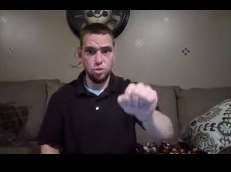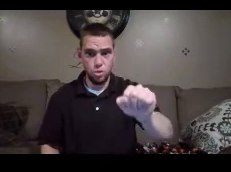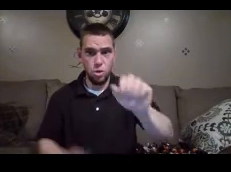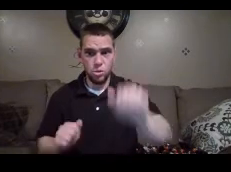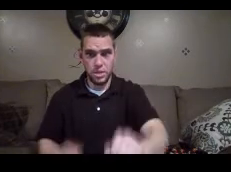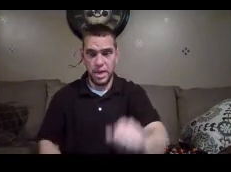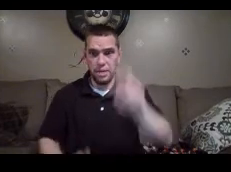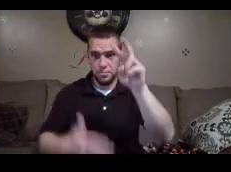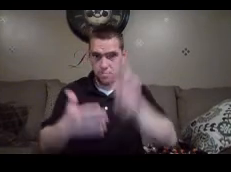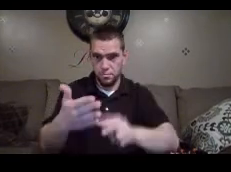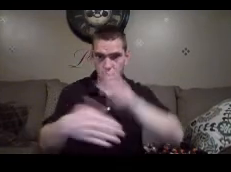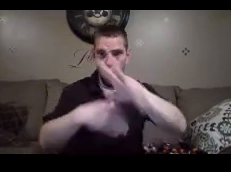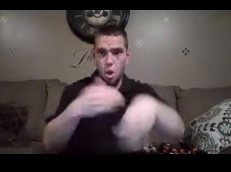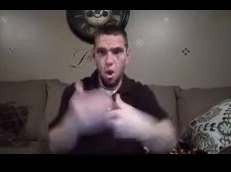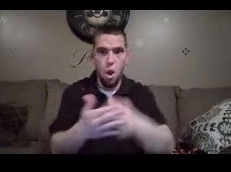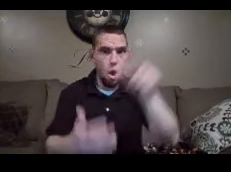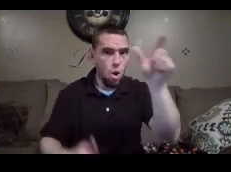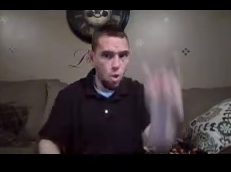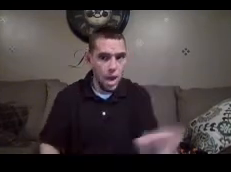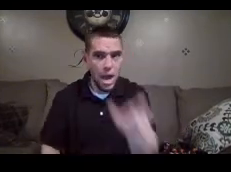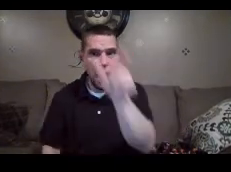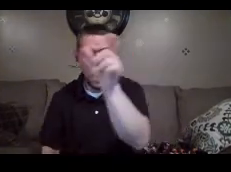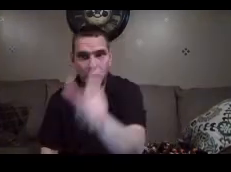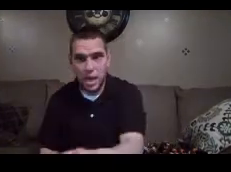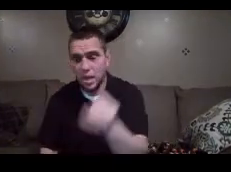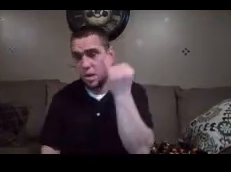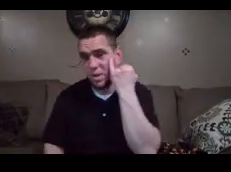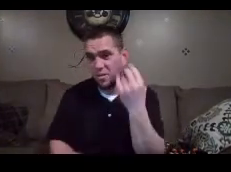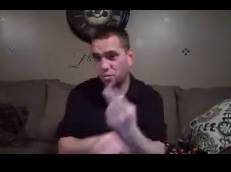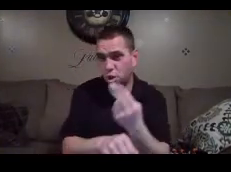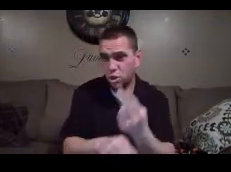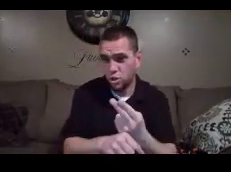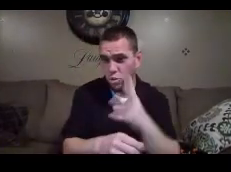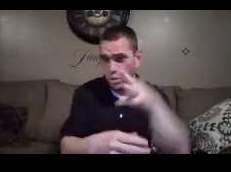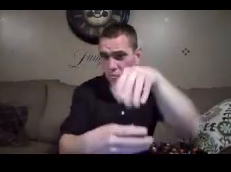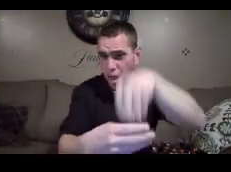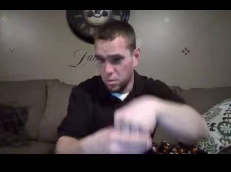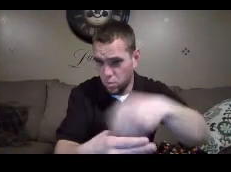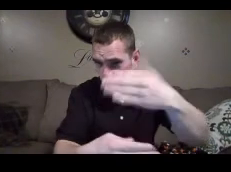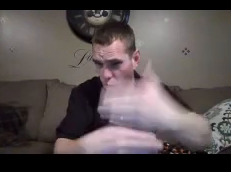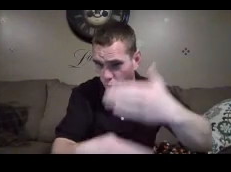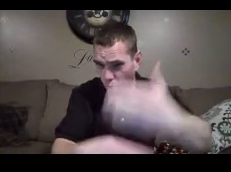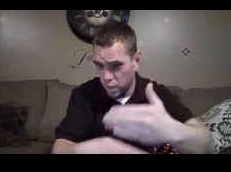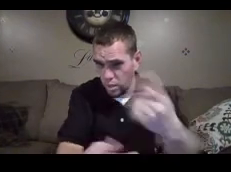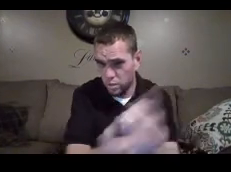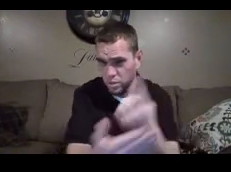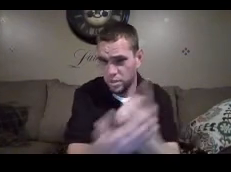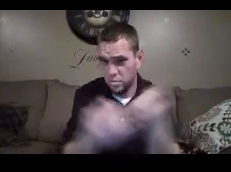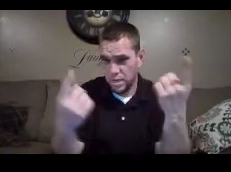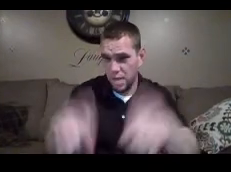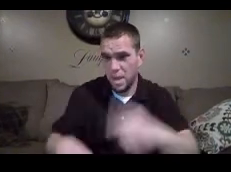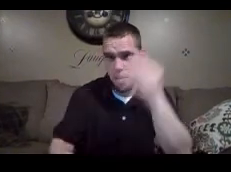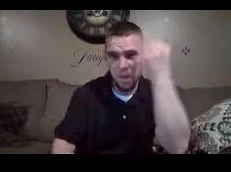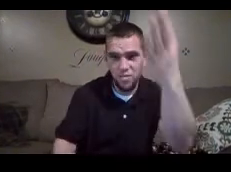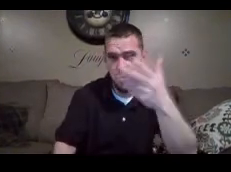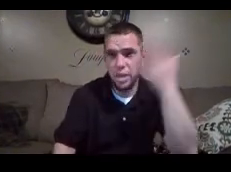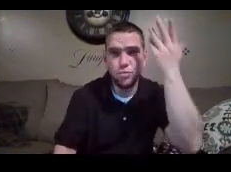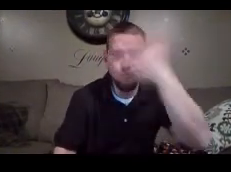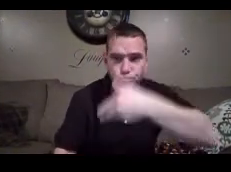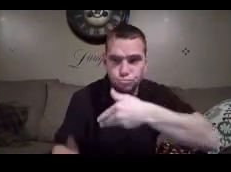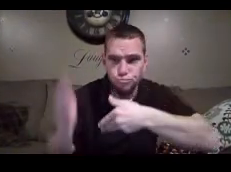information, but when using the Windows built-in reading feature, it may skip over information. Is that just an issue with